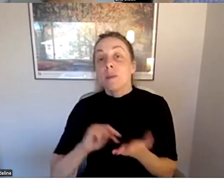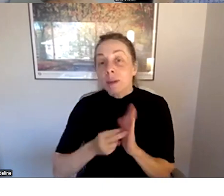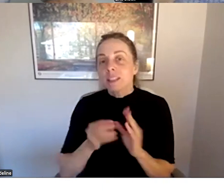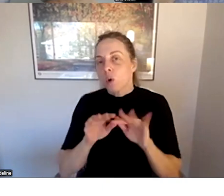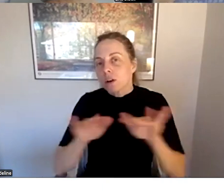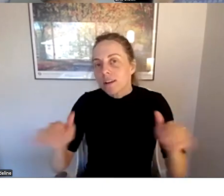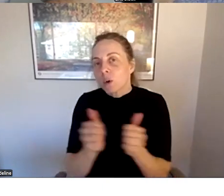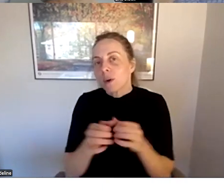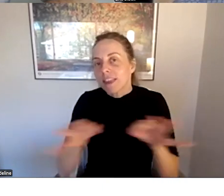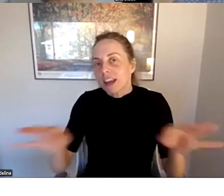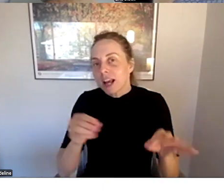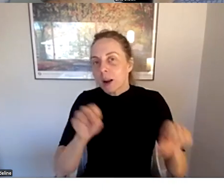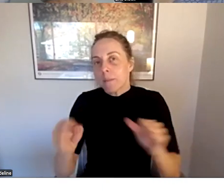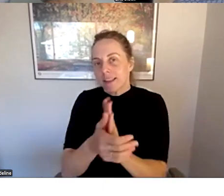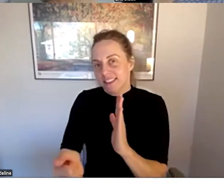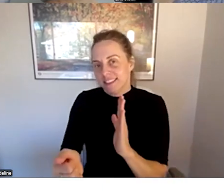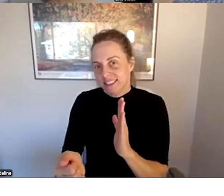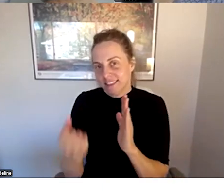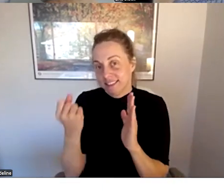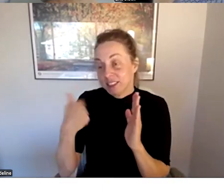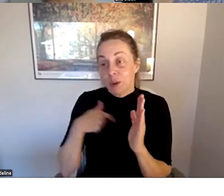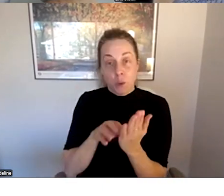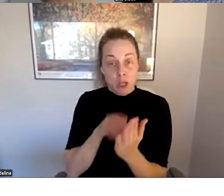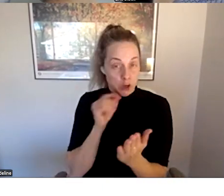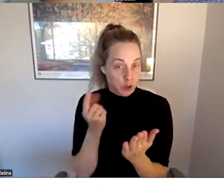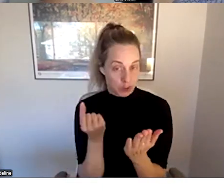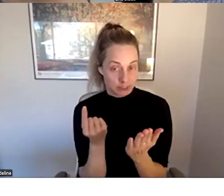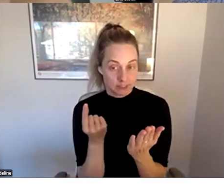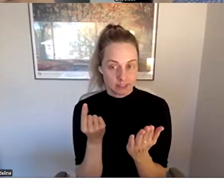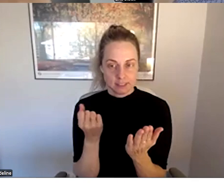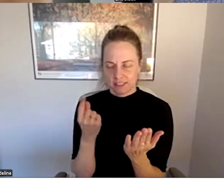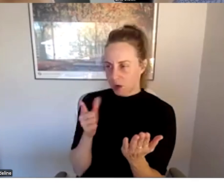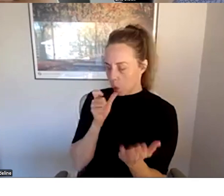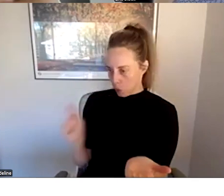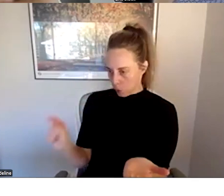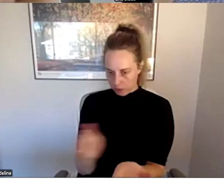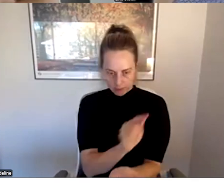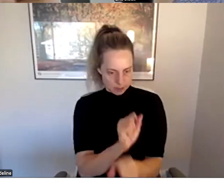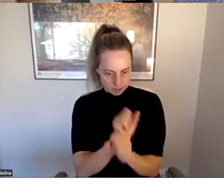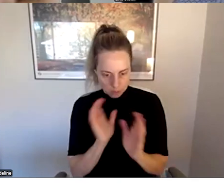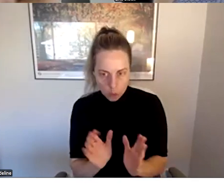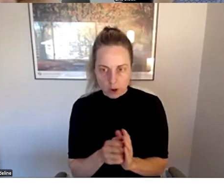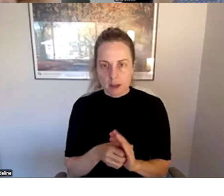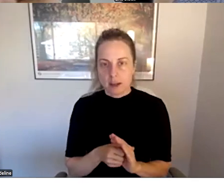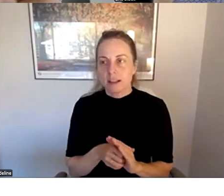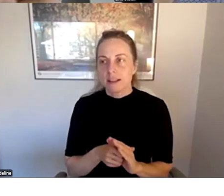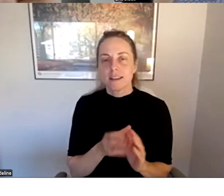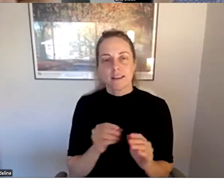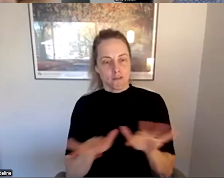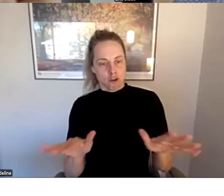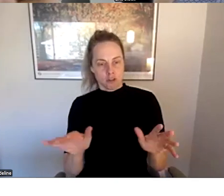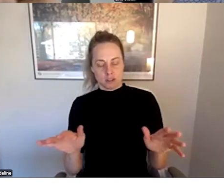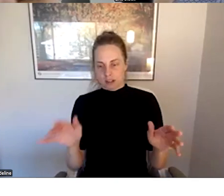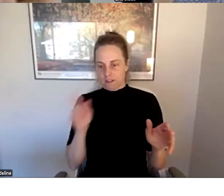in just understanding who our employees were and the diversity of